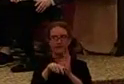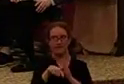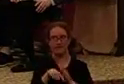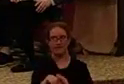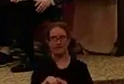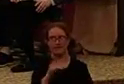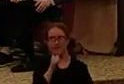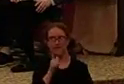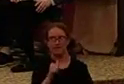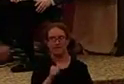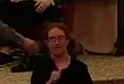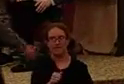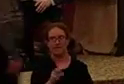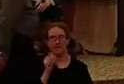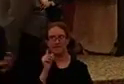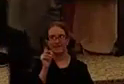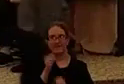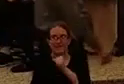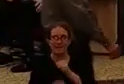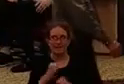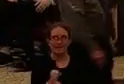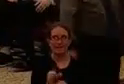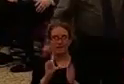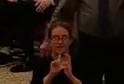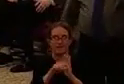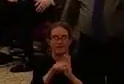Actually, it wasn't a few years. I think it maybe a year later.